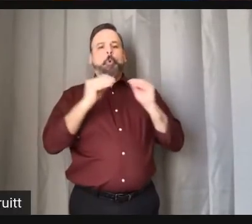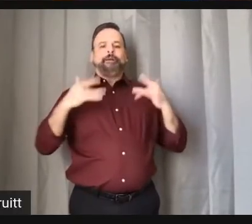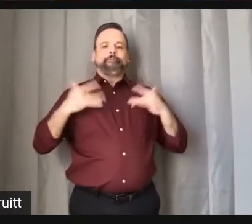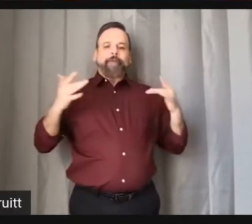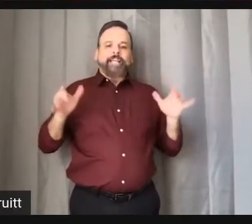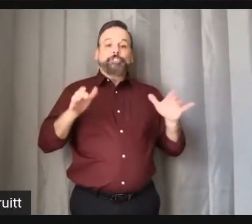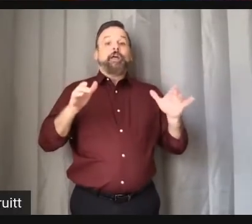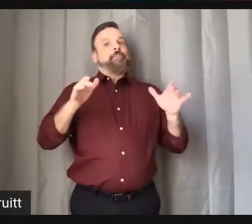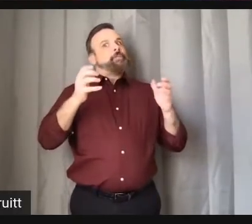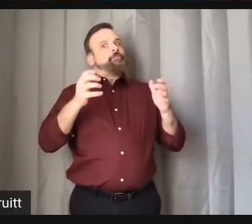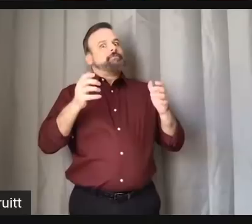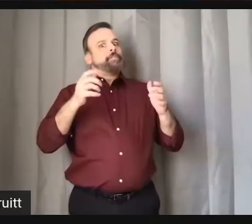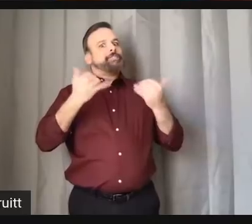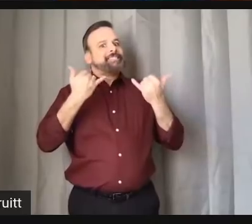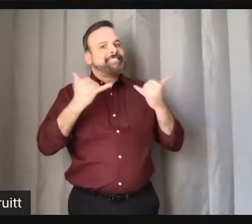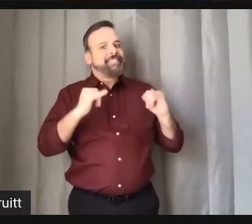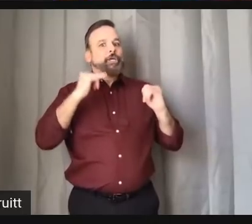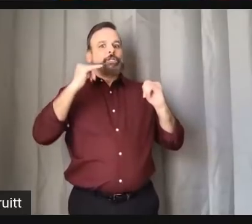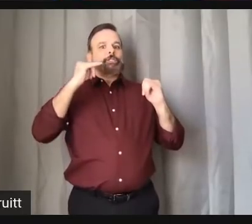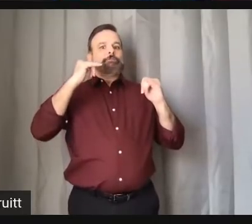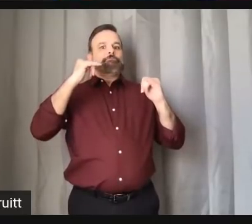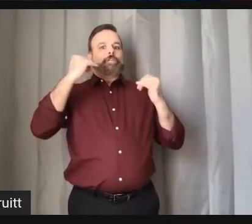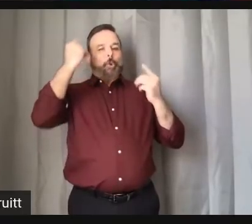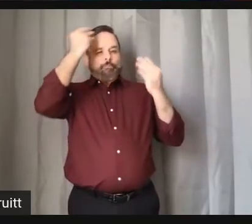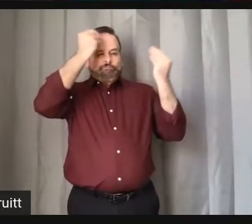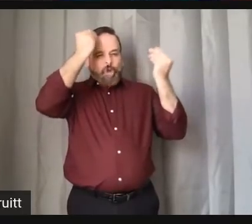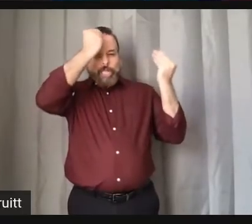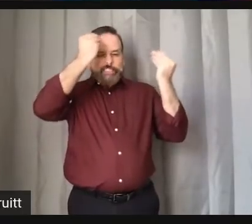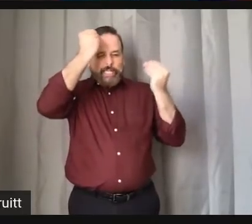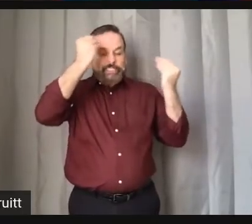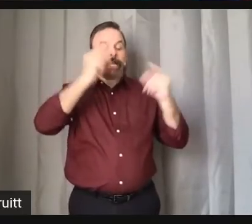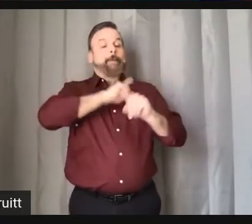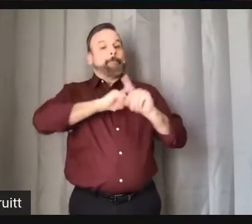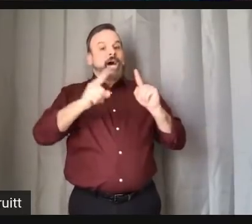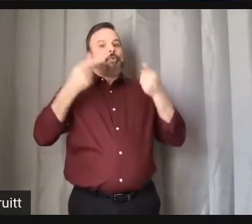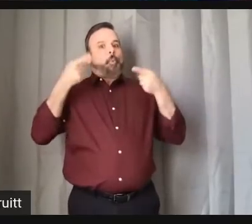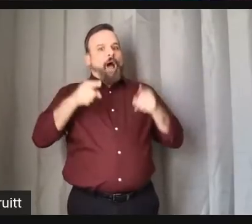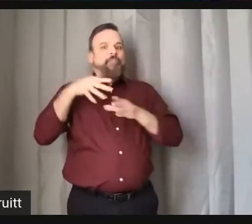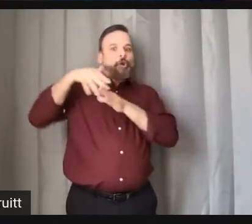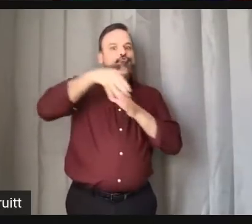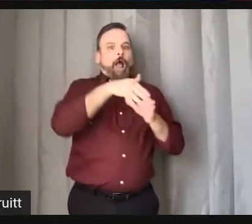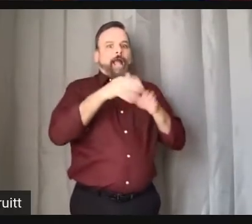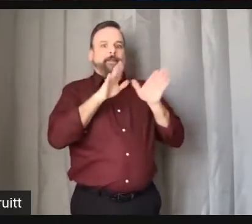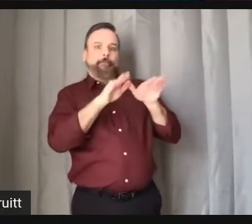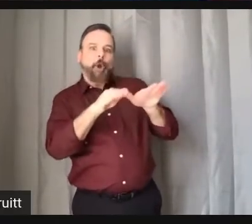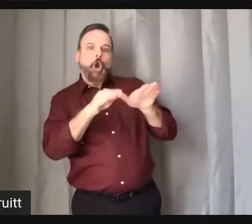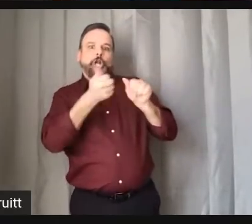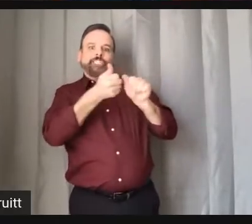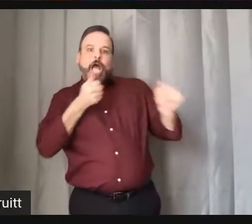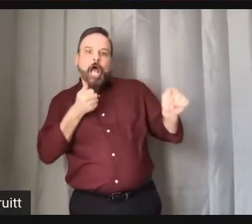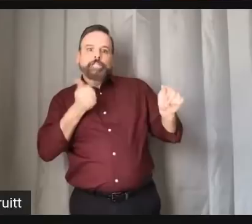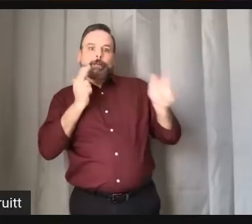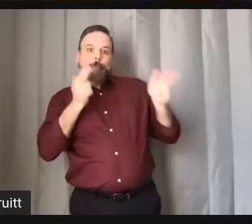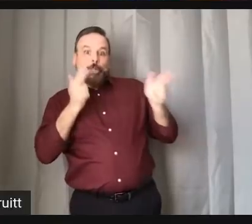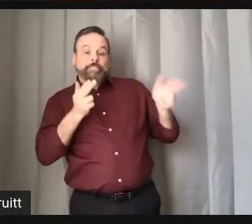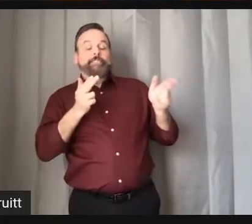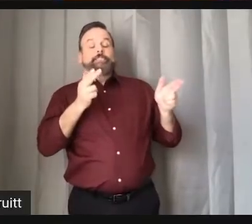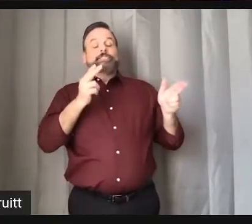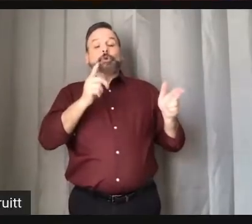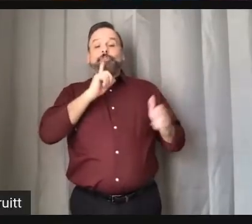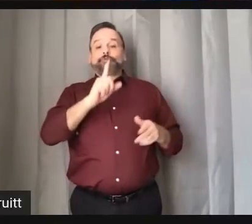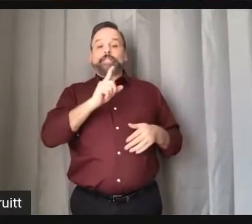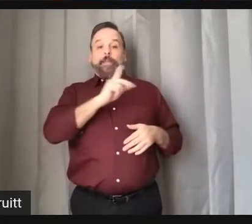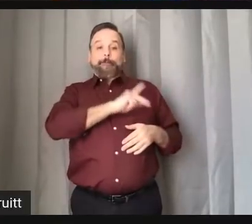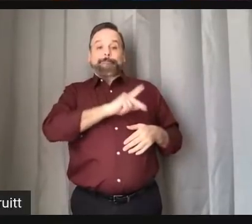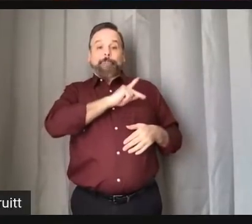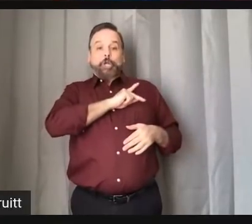they do it while they're still on the pterodactyl dodging bullets and other things, you know. And that's I want to say that that's a very personal choice